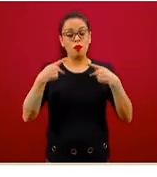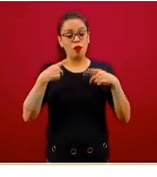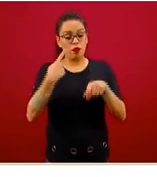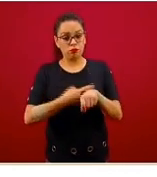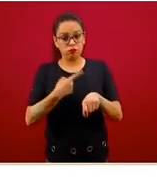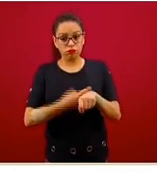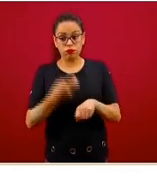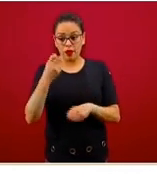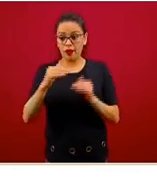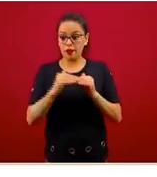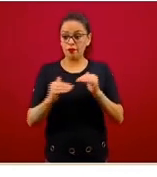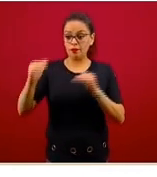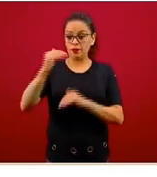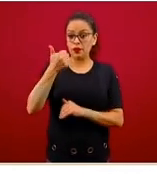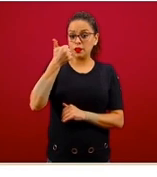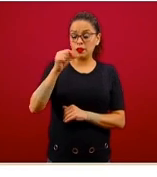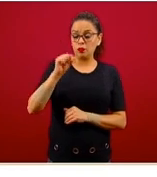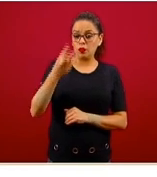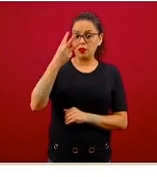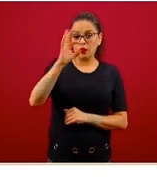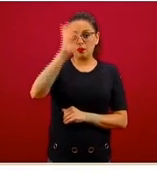cases. We've had